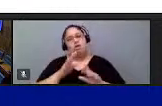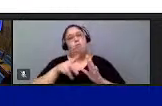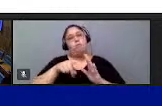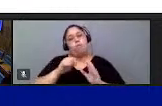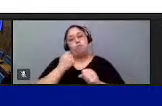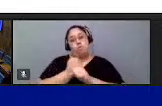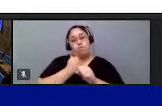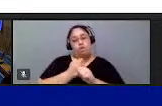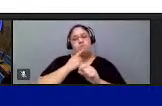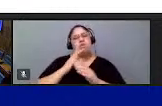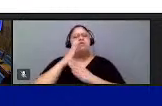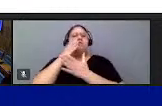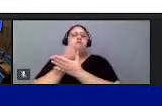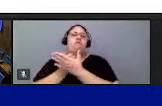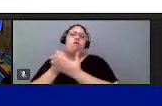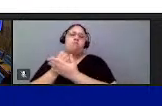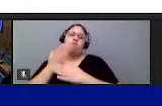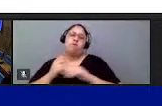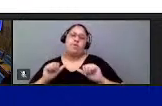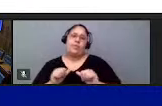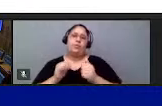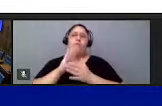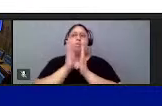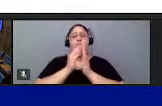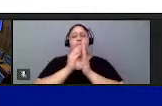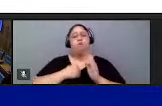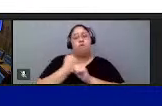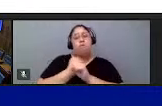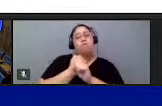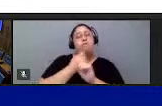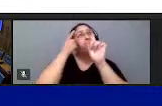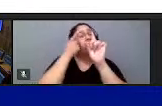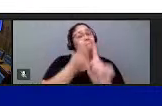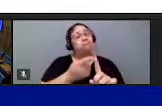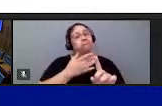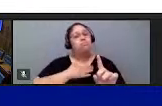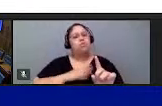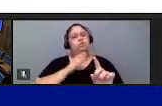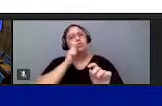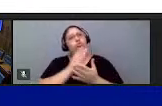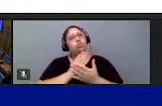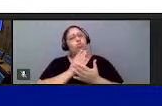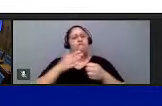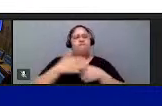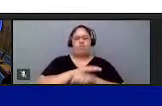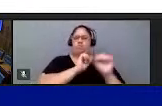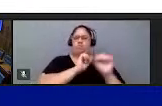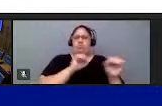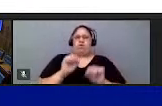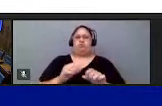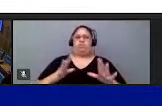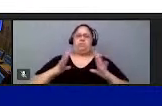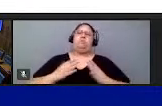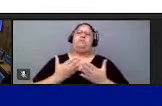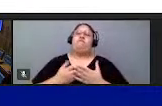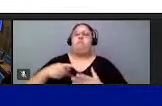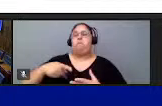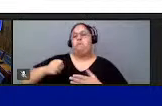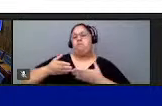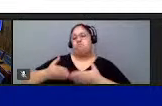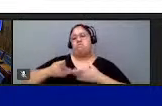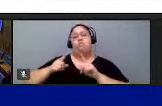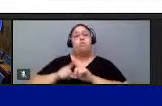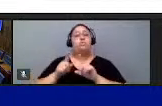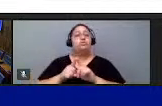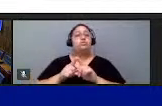economy works so all our efforts and work are really aimed at realizing the full potential of the port uh as well as the